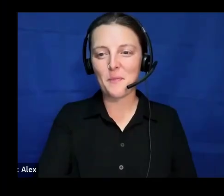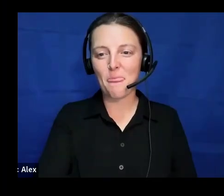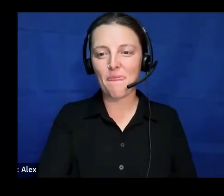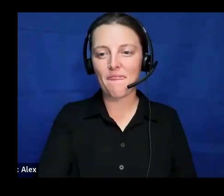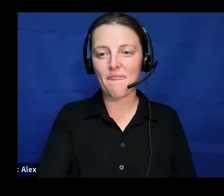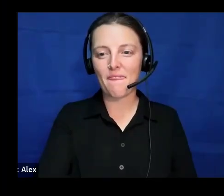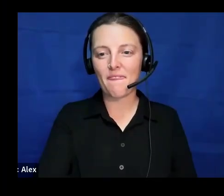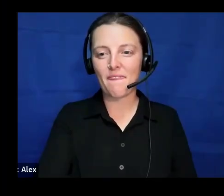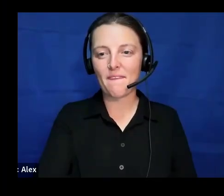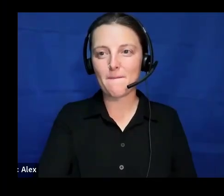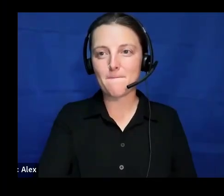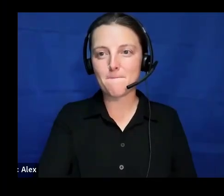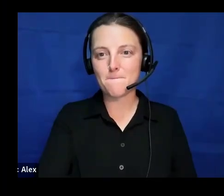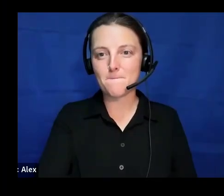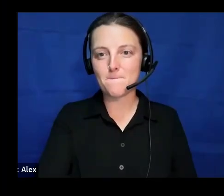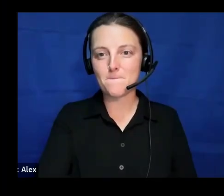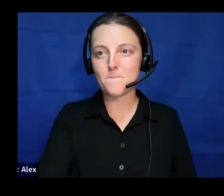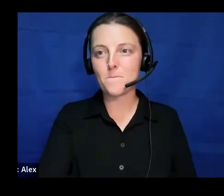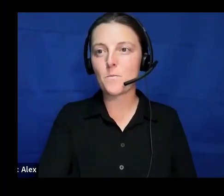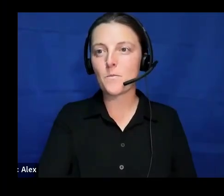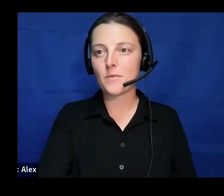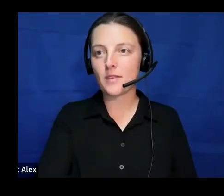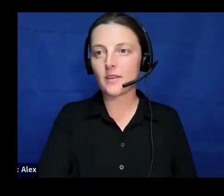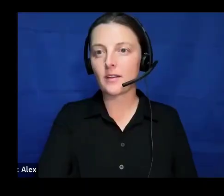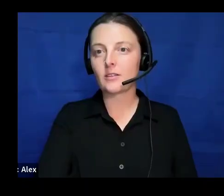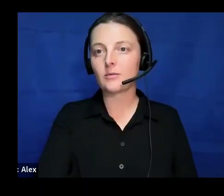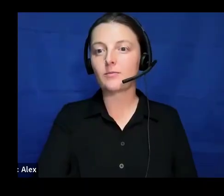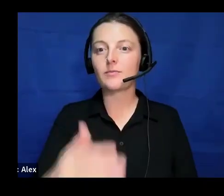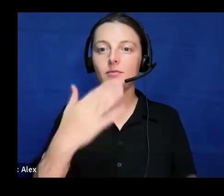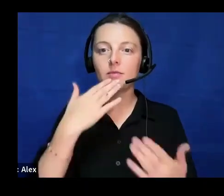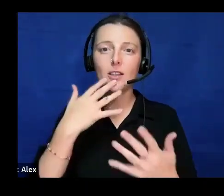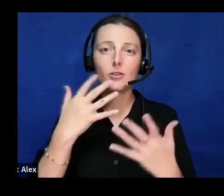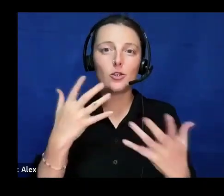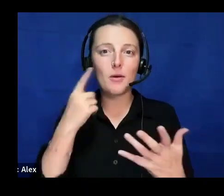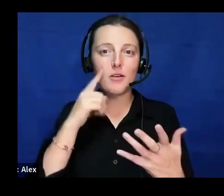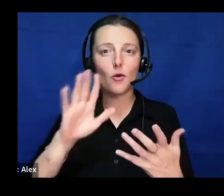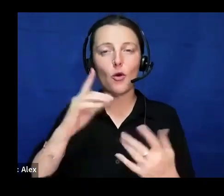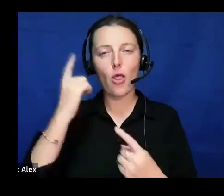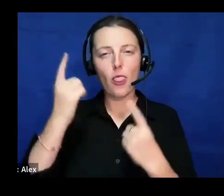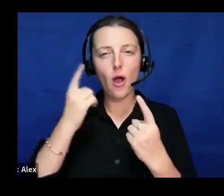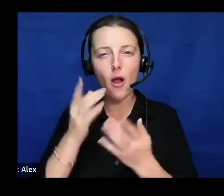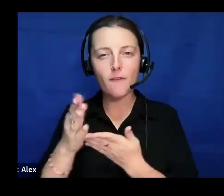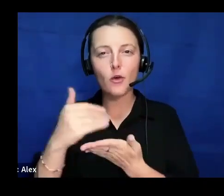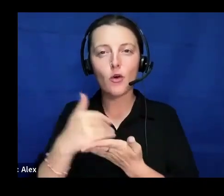Thank you so much, Danielle, for your thoughtful and informative presentation.